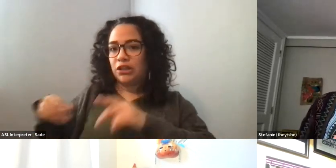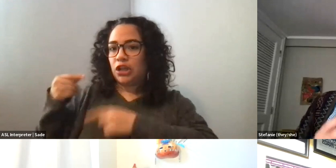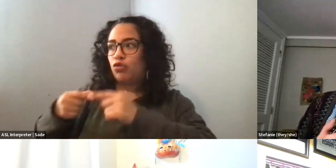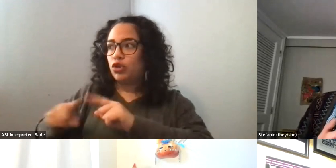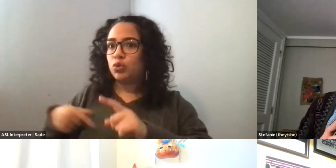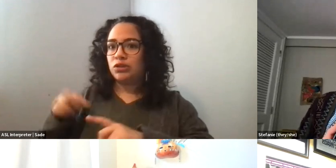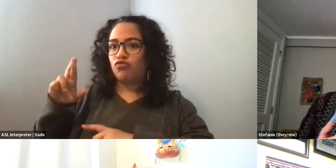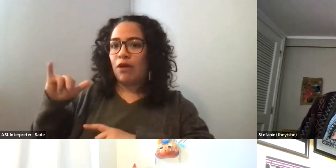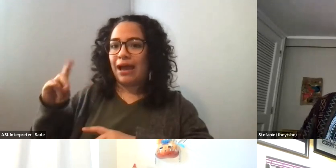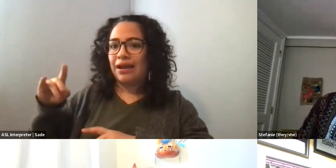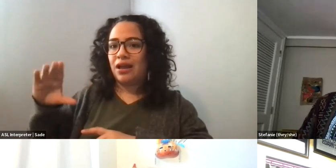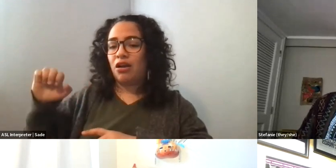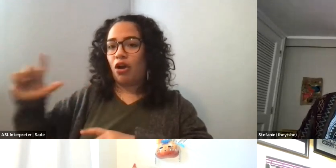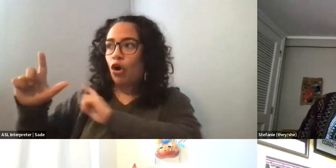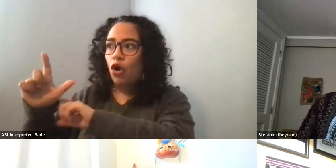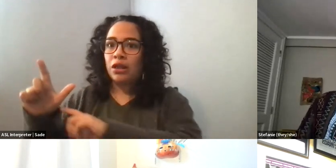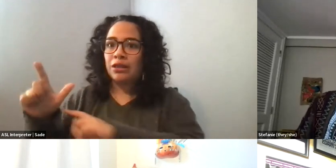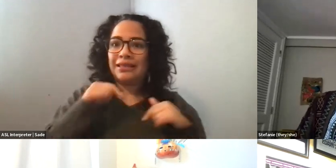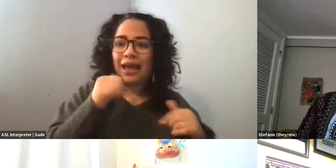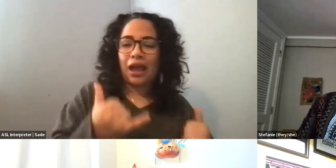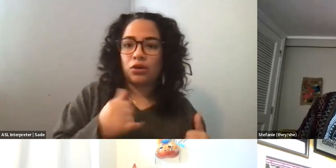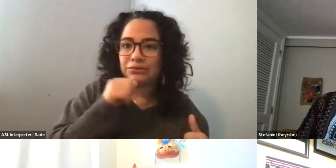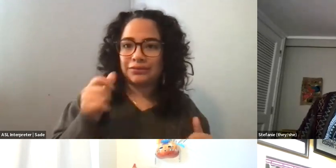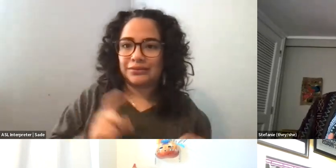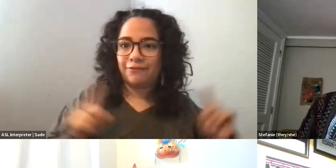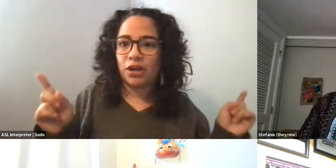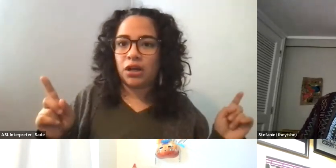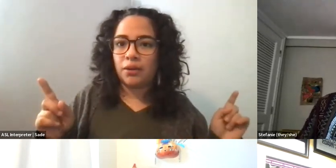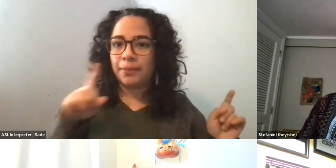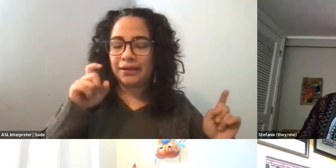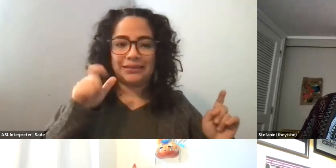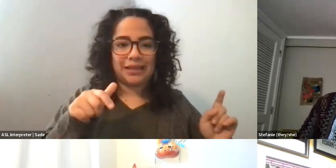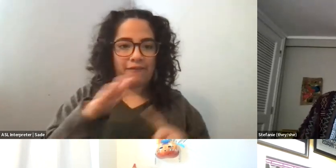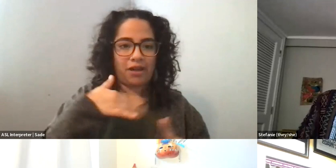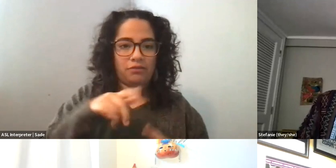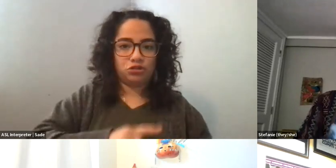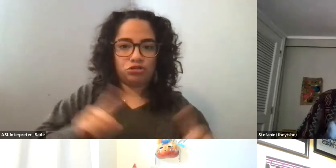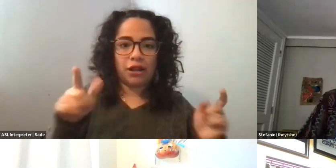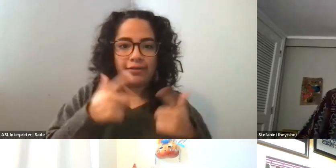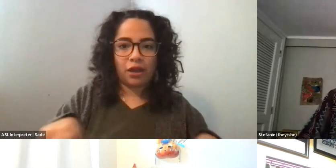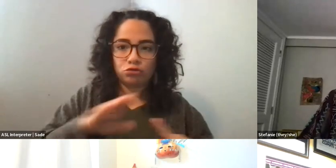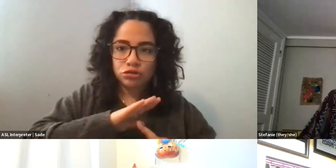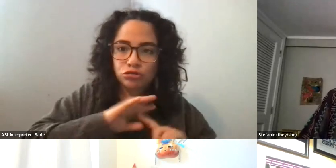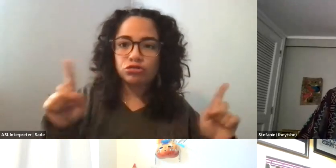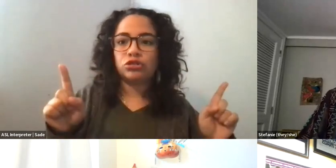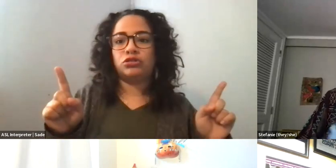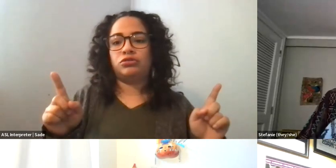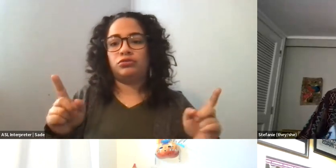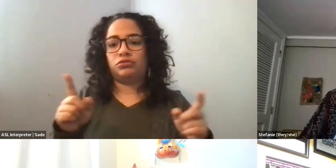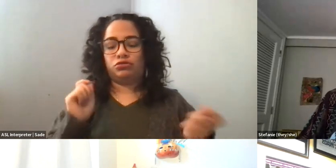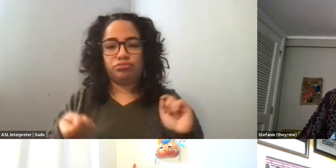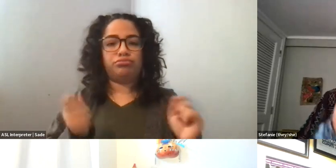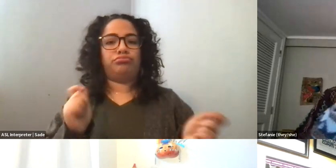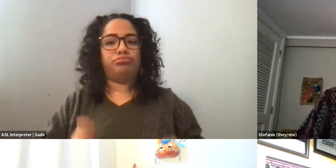not radical now because the container has changed, the environment has changed, language has changed. So at one point,